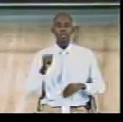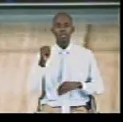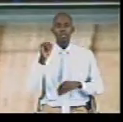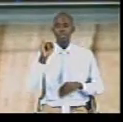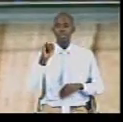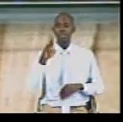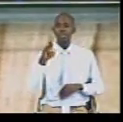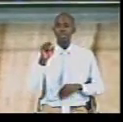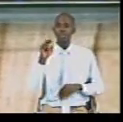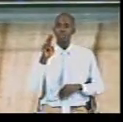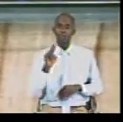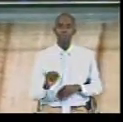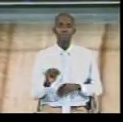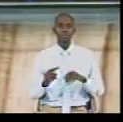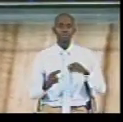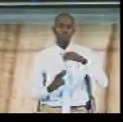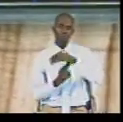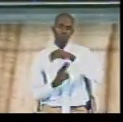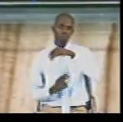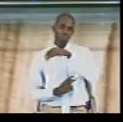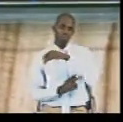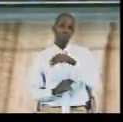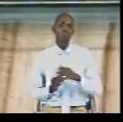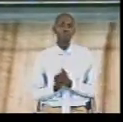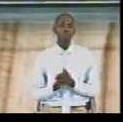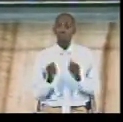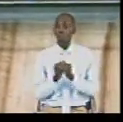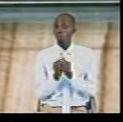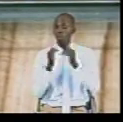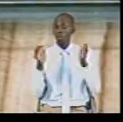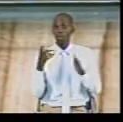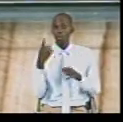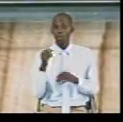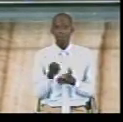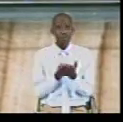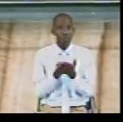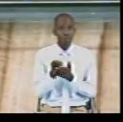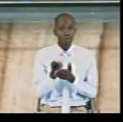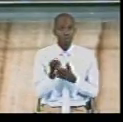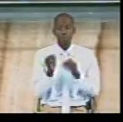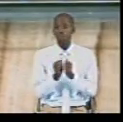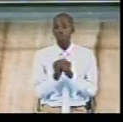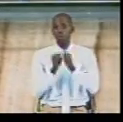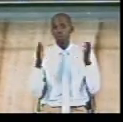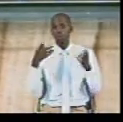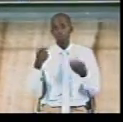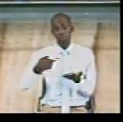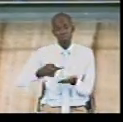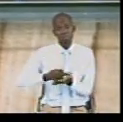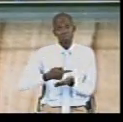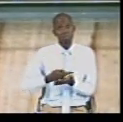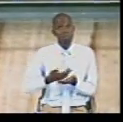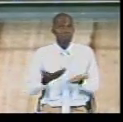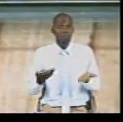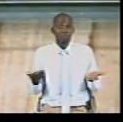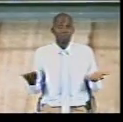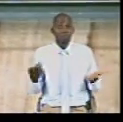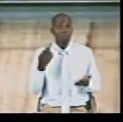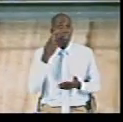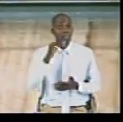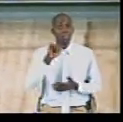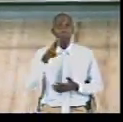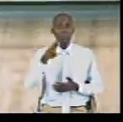pillar. Without the truth, without the gospel, Jeremiah could not be a